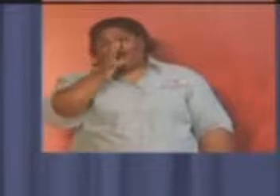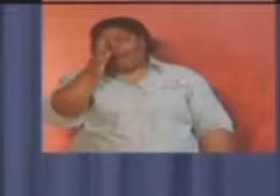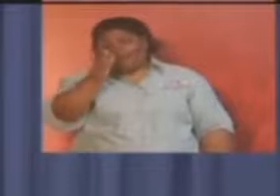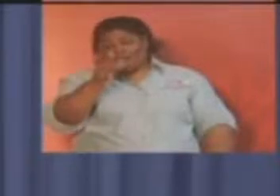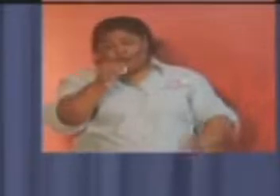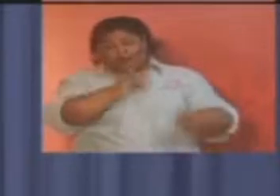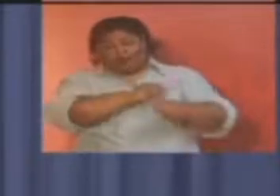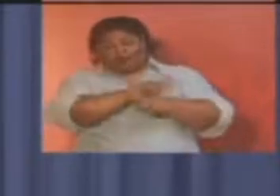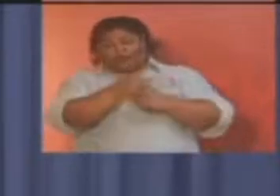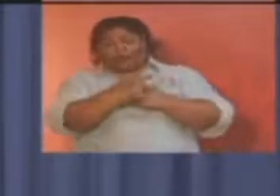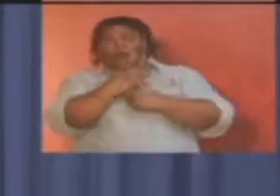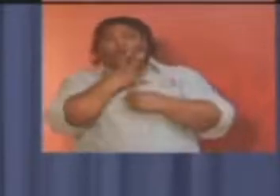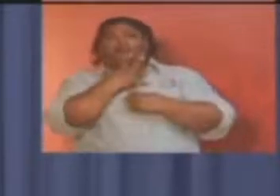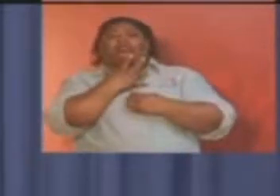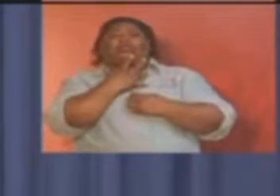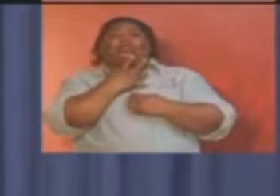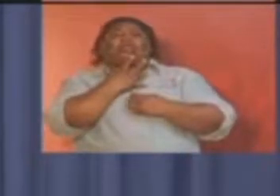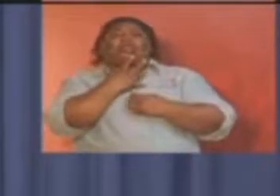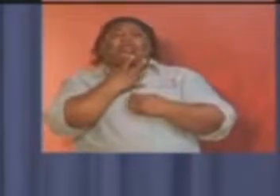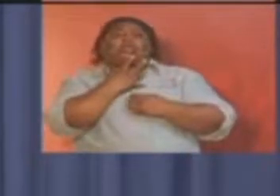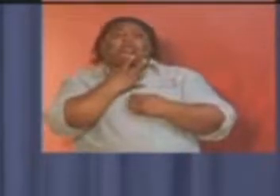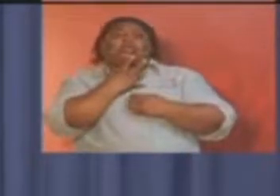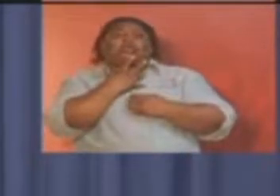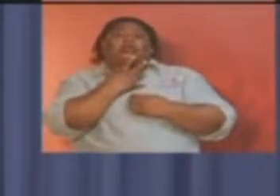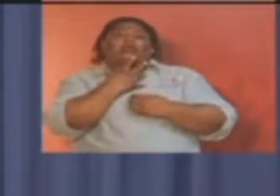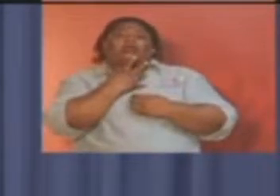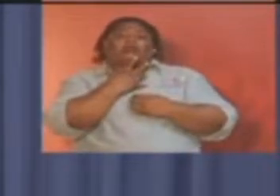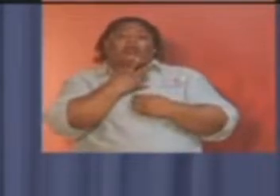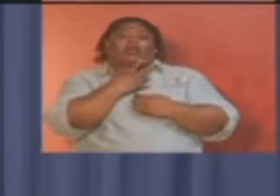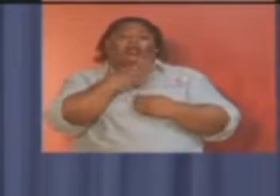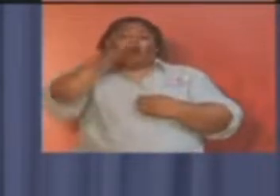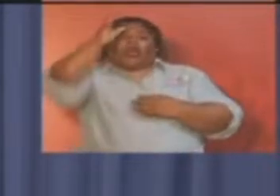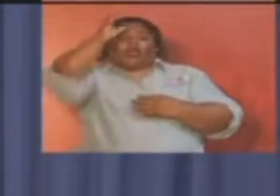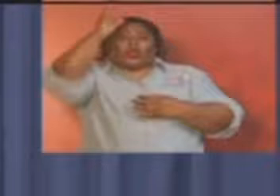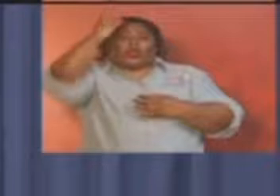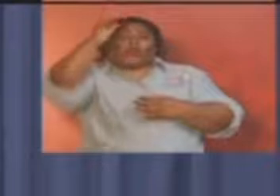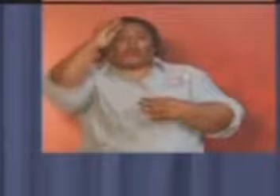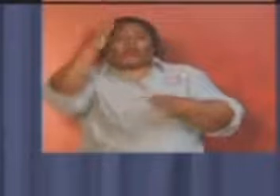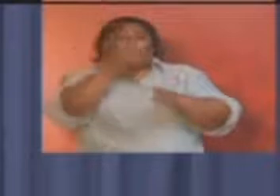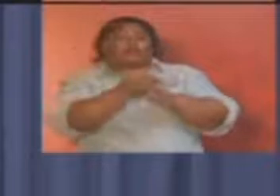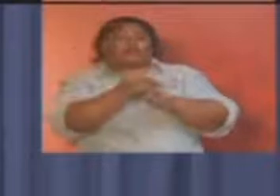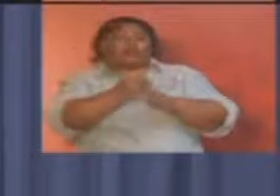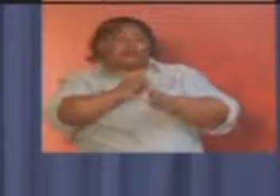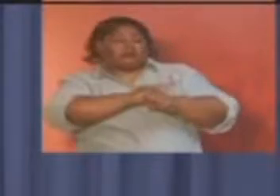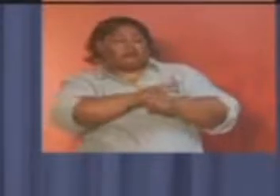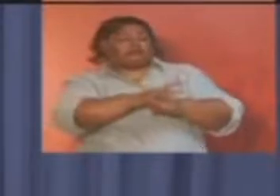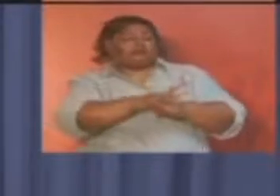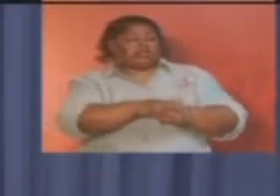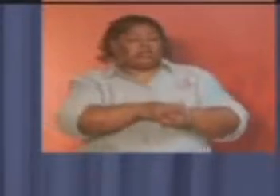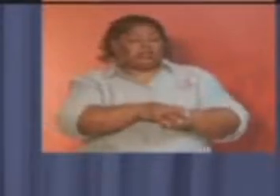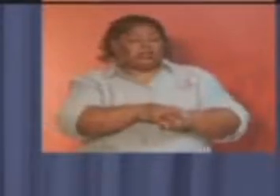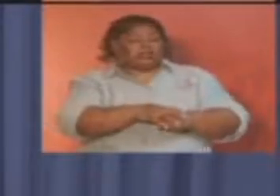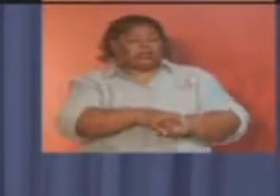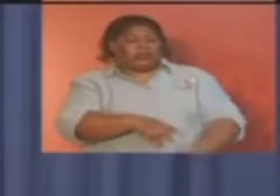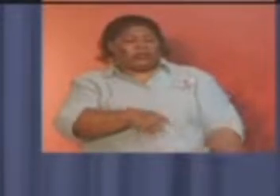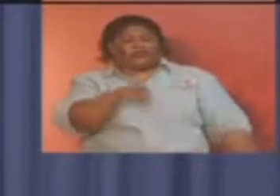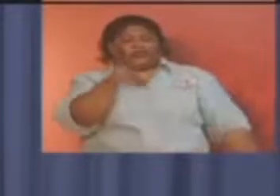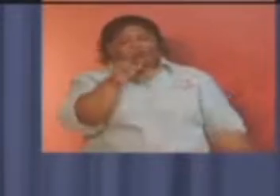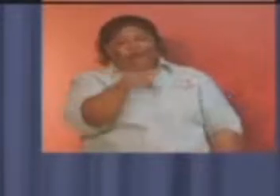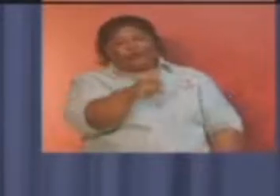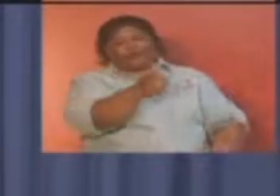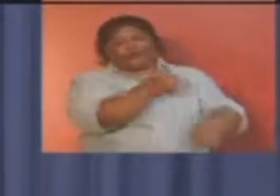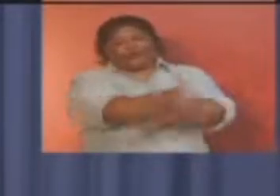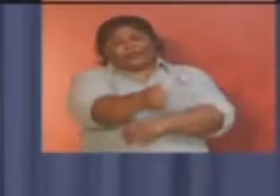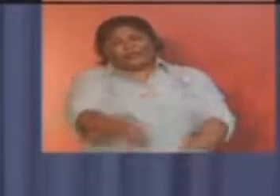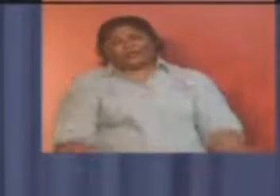surgery now, you, the grandson, has caused that. That will free up personnel. We are also